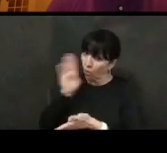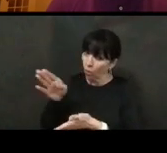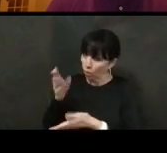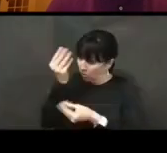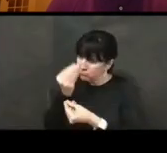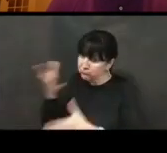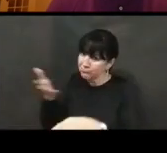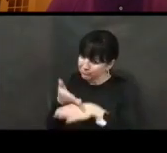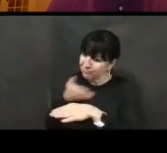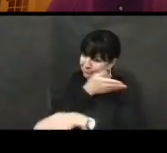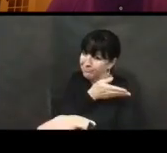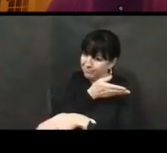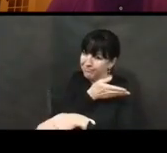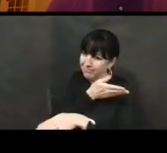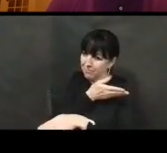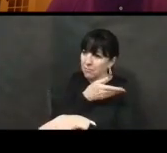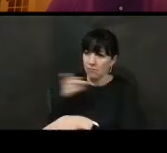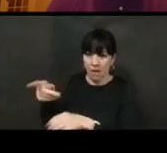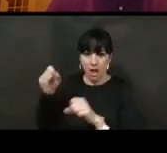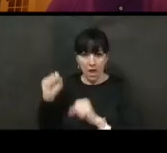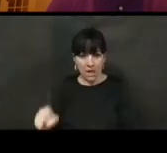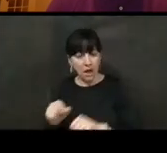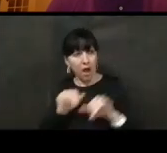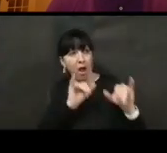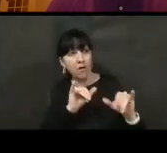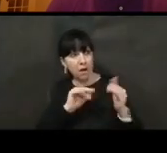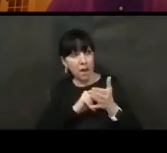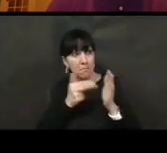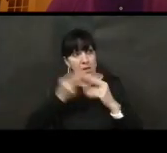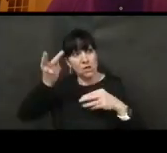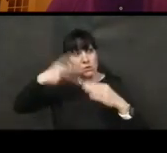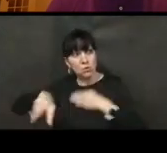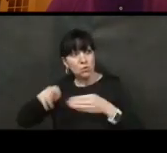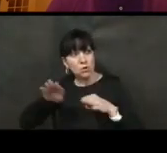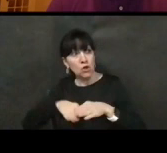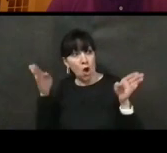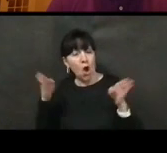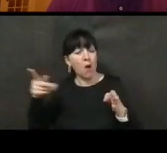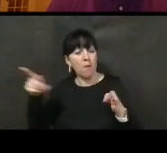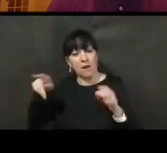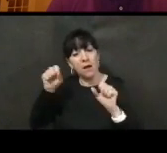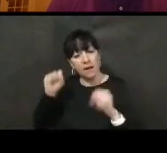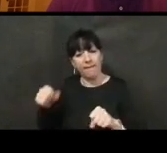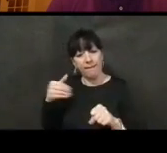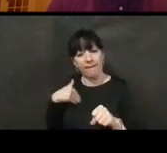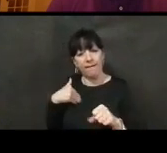of childcare and childcare as a part of Delaware's reopening plan?